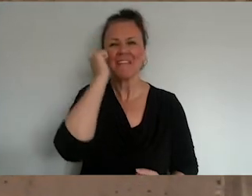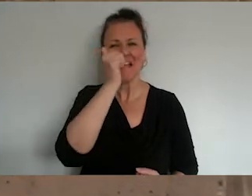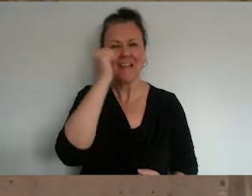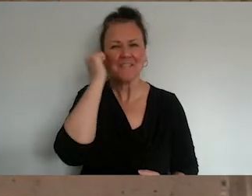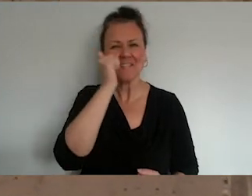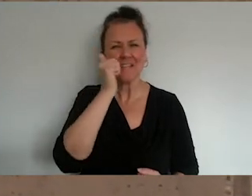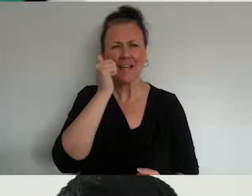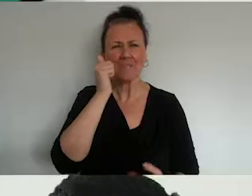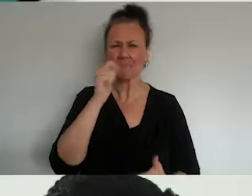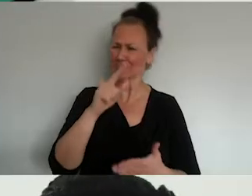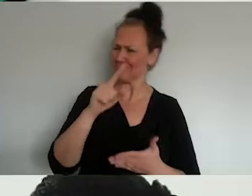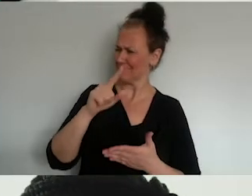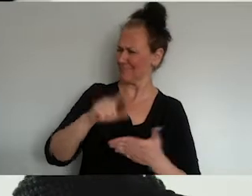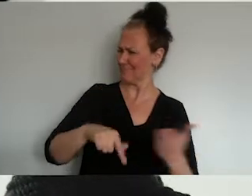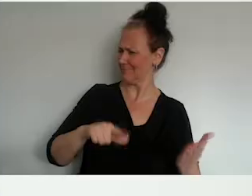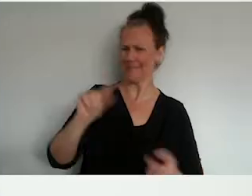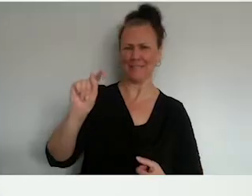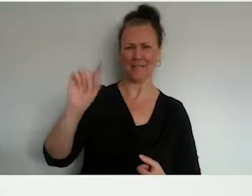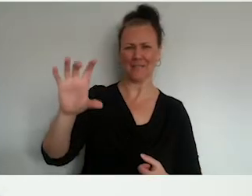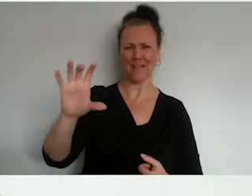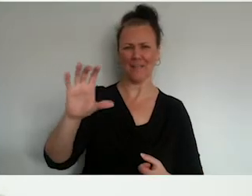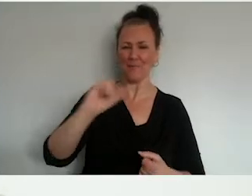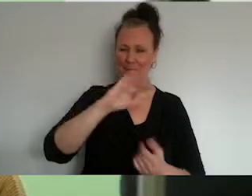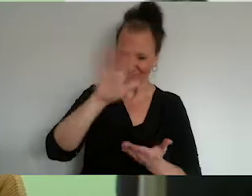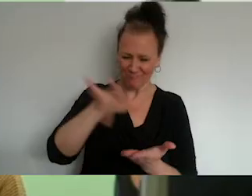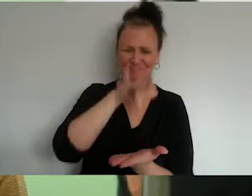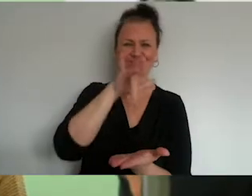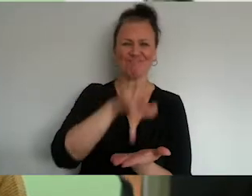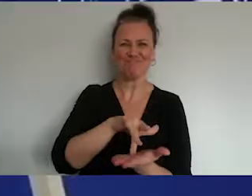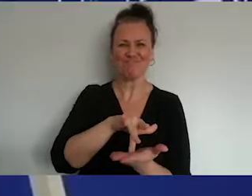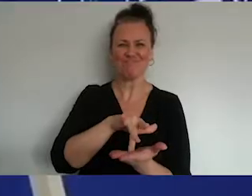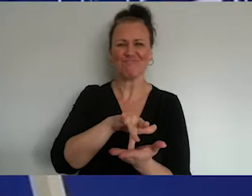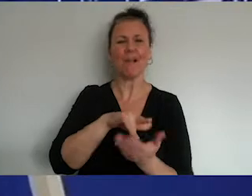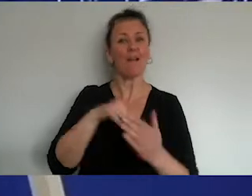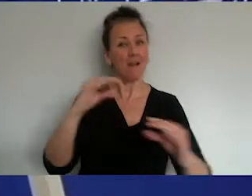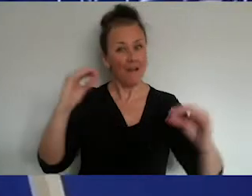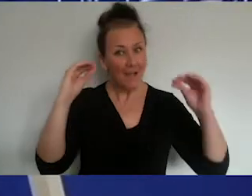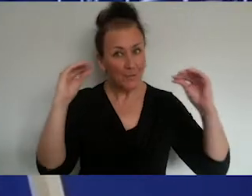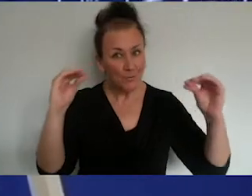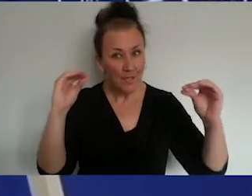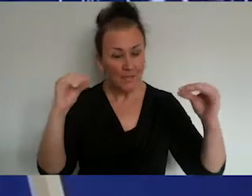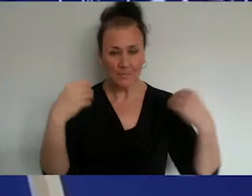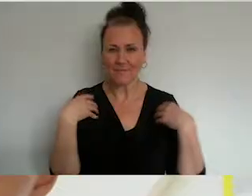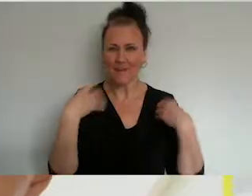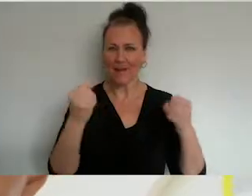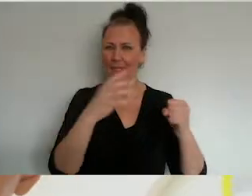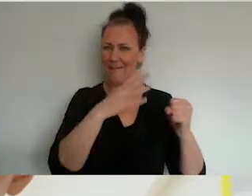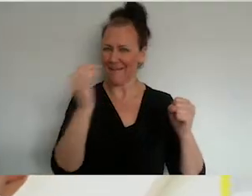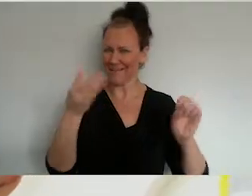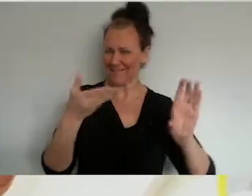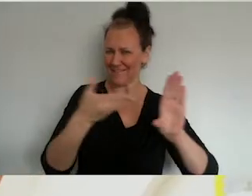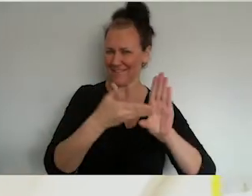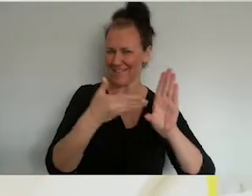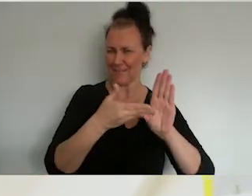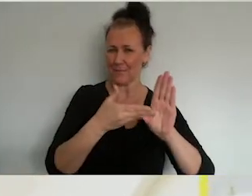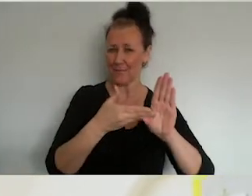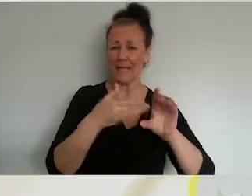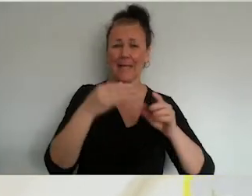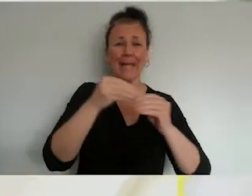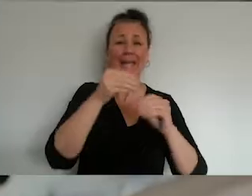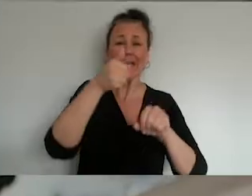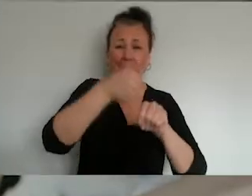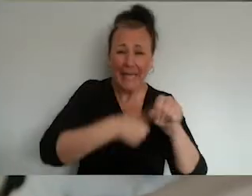College? It's the epicenter of education, health, and psychology. It is nearly every school